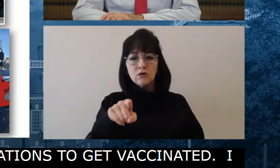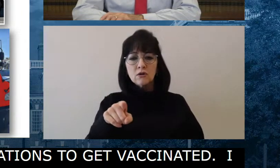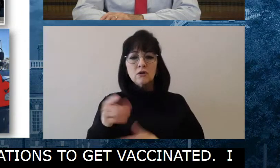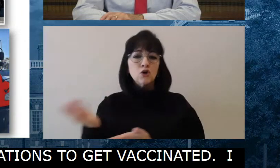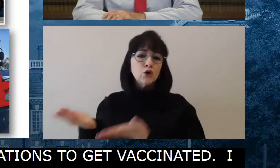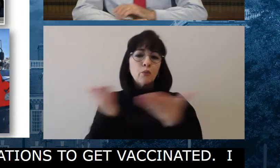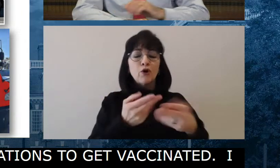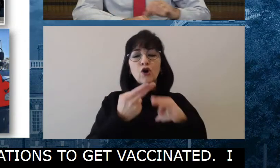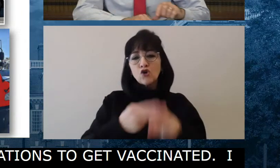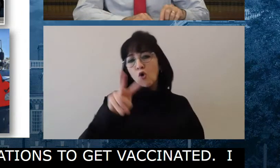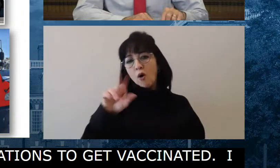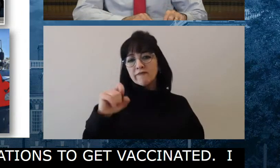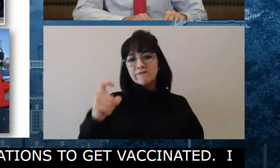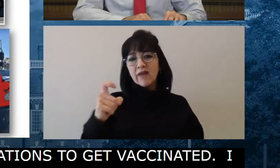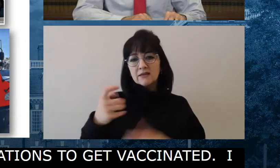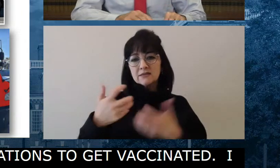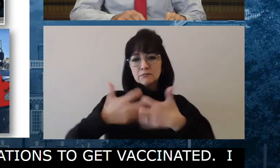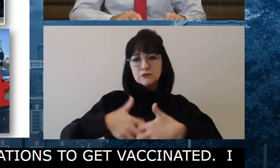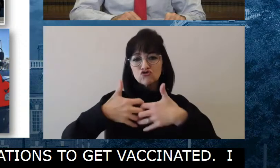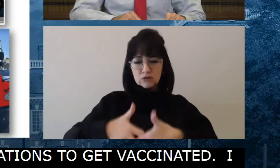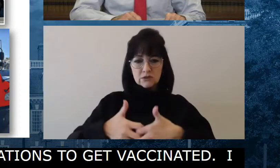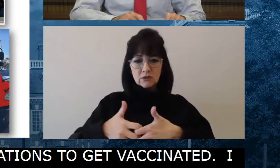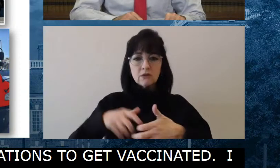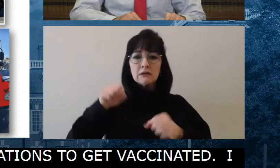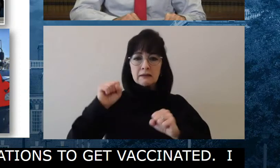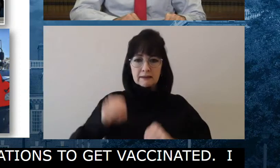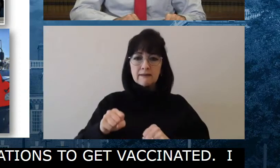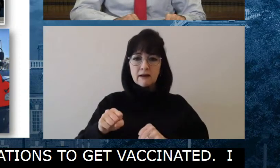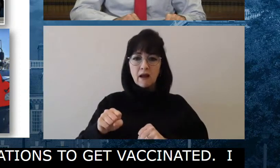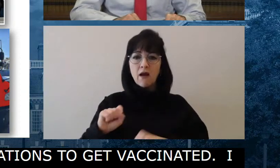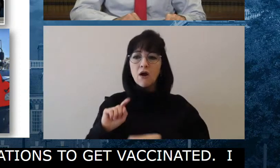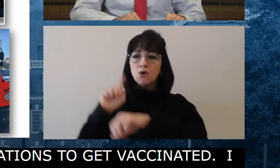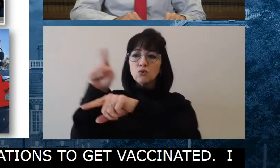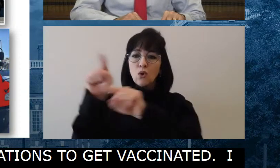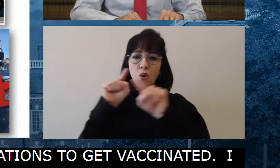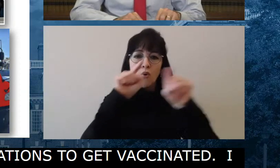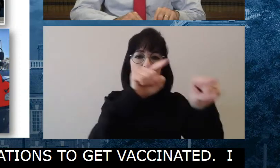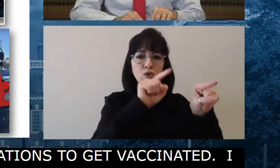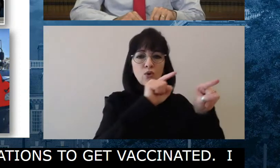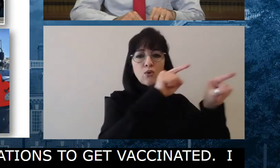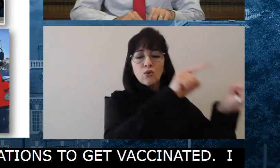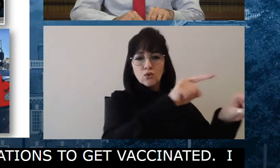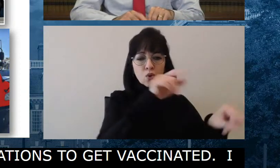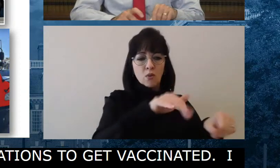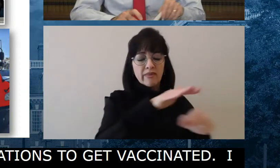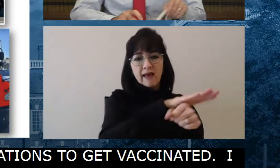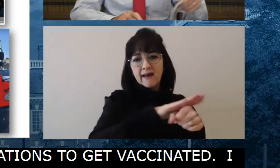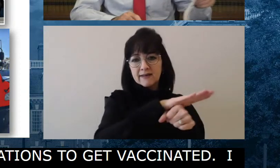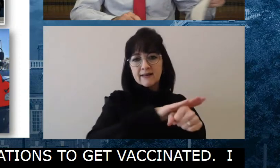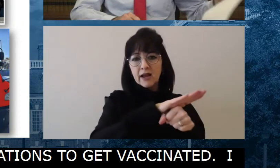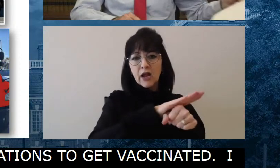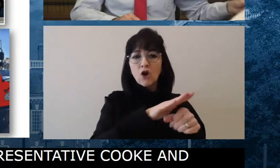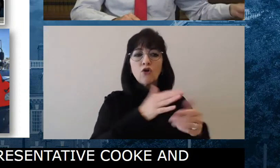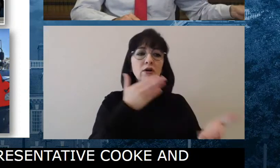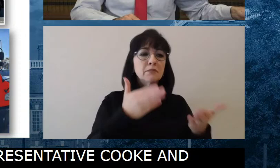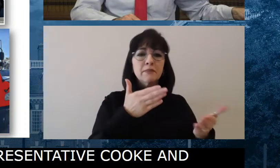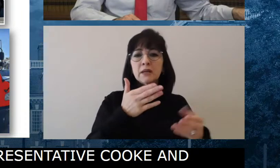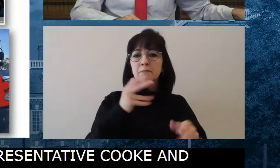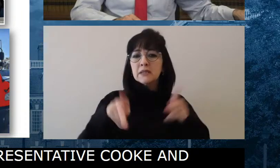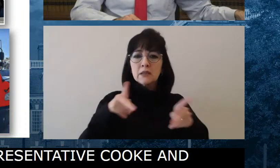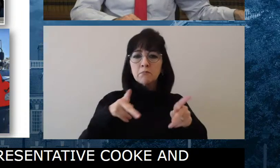into communities taking the vaccine to those to achieve our goal of equity and fair and fast